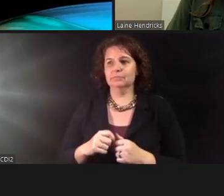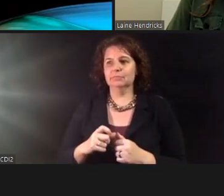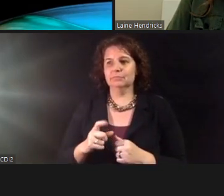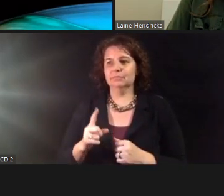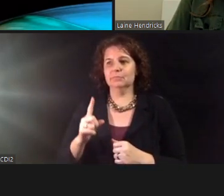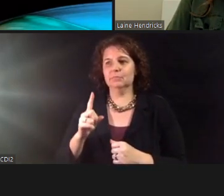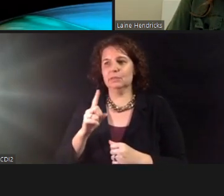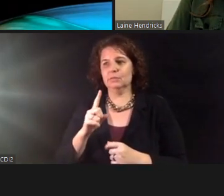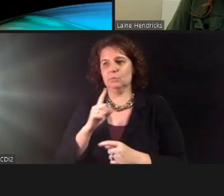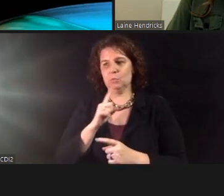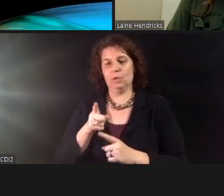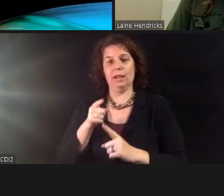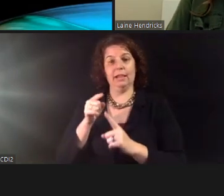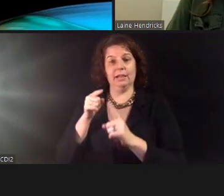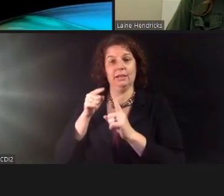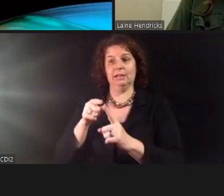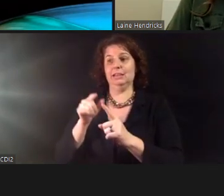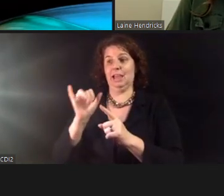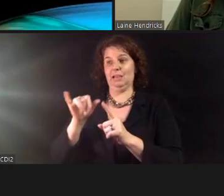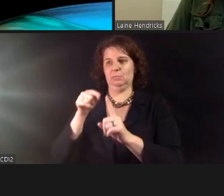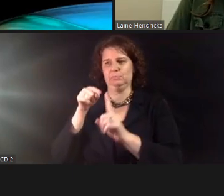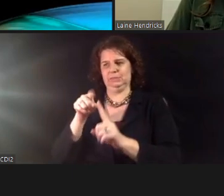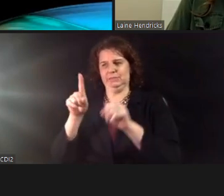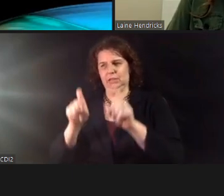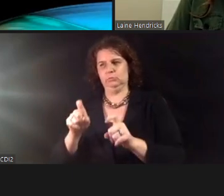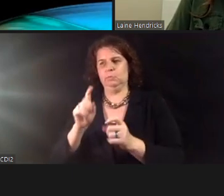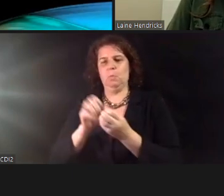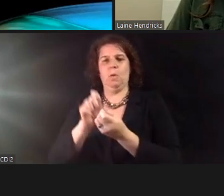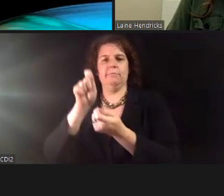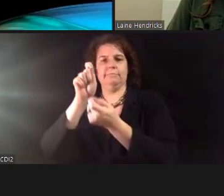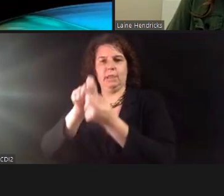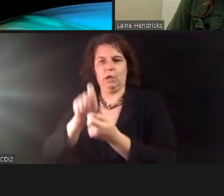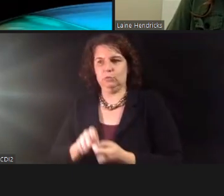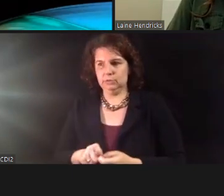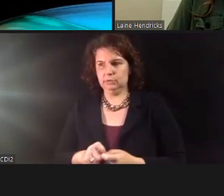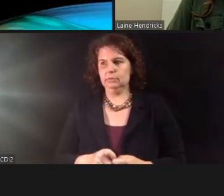and looking at the DNA or the RNA of the virus.